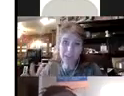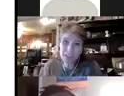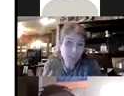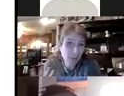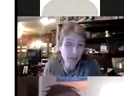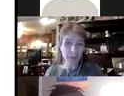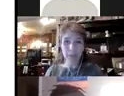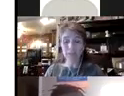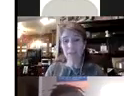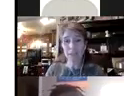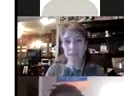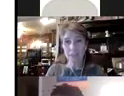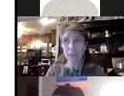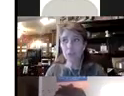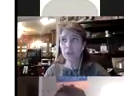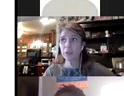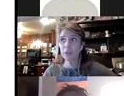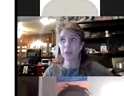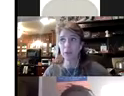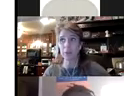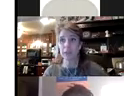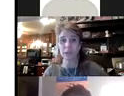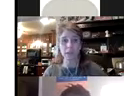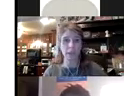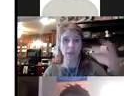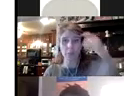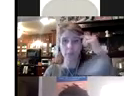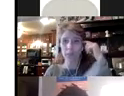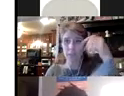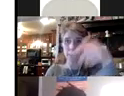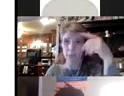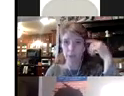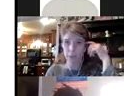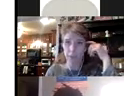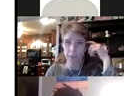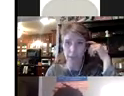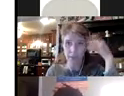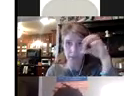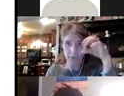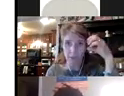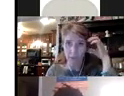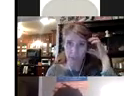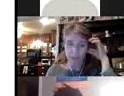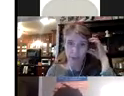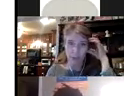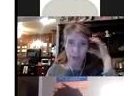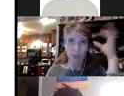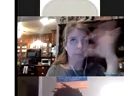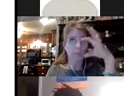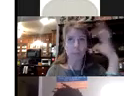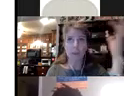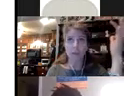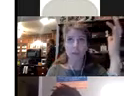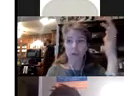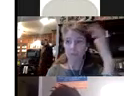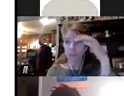one thing and then just hear what anybody else thinks. So years ago in reading Nancy's work that Hank has noted there, but